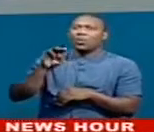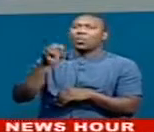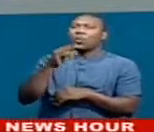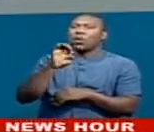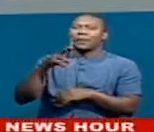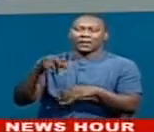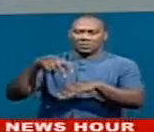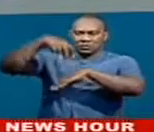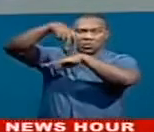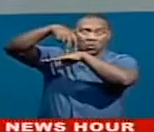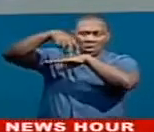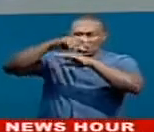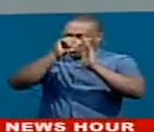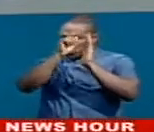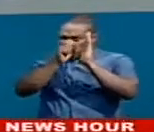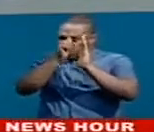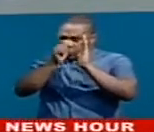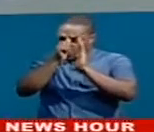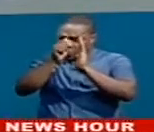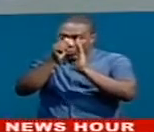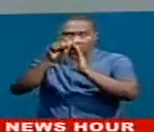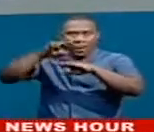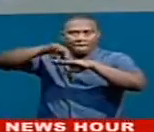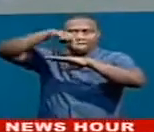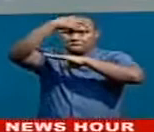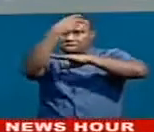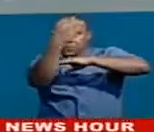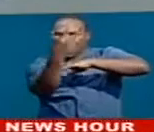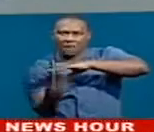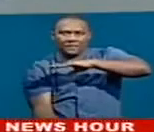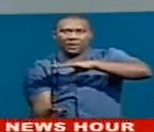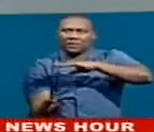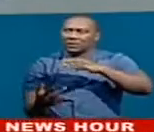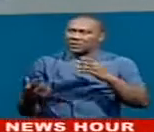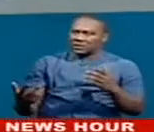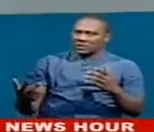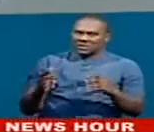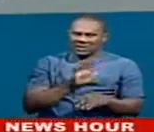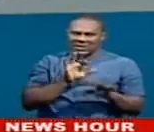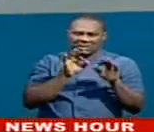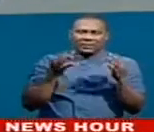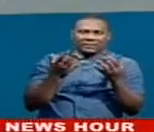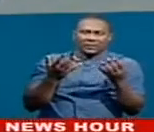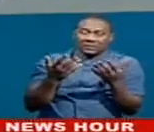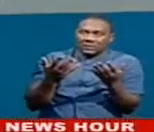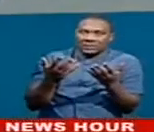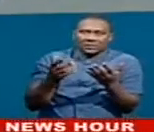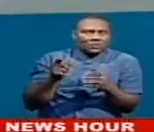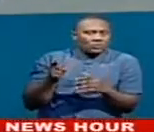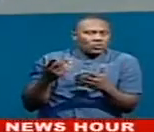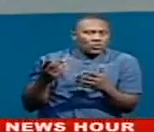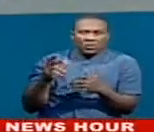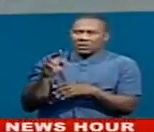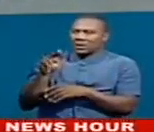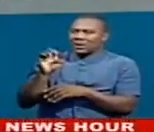Atomic Junction flyover while covering the disaster. His family and management of KENCITY Media, operators of NET2